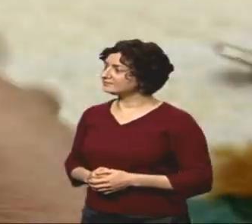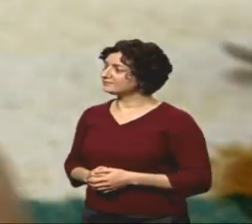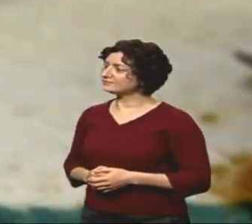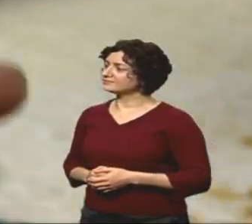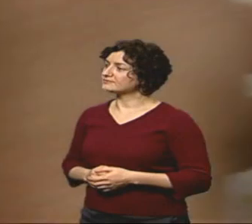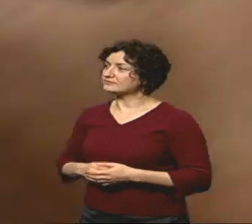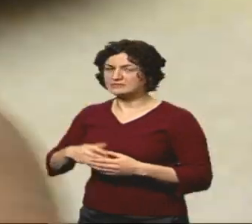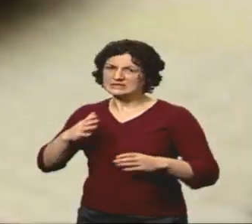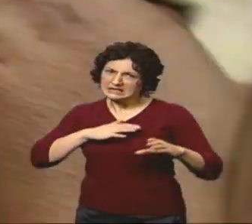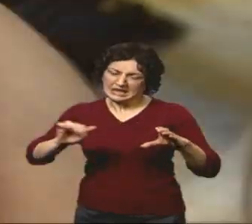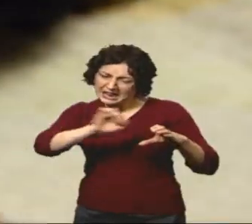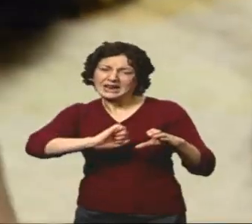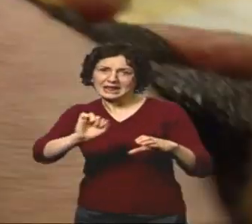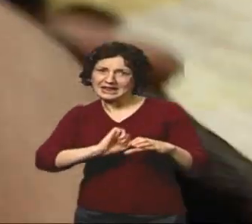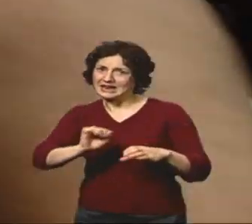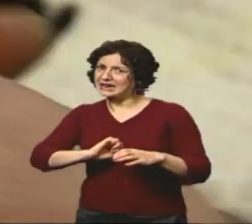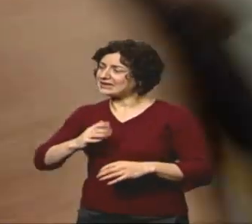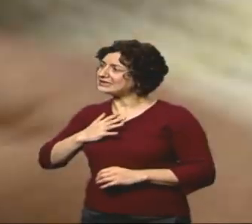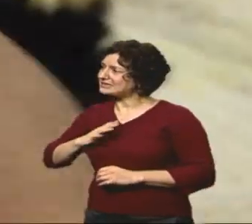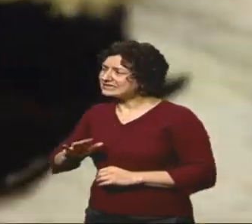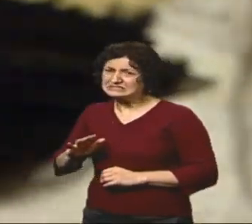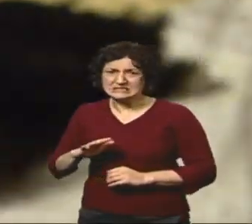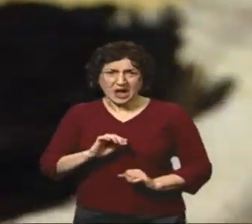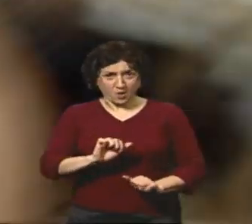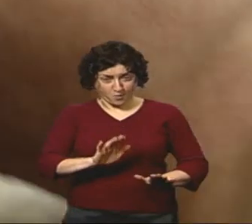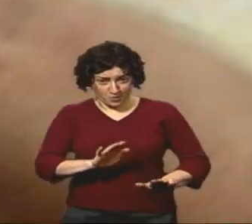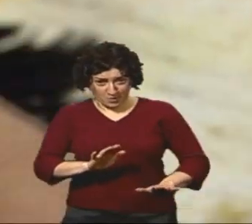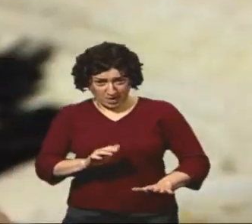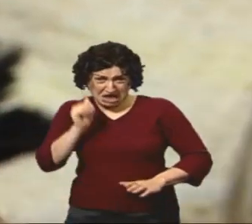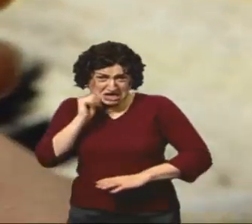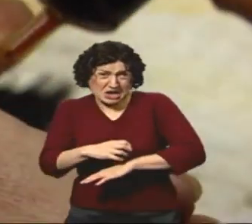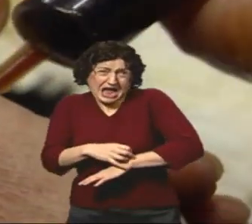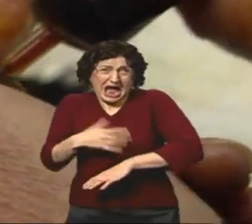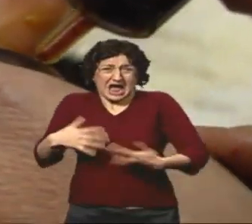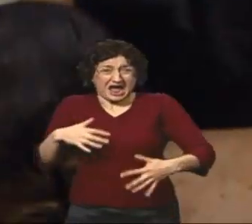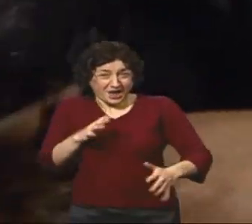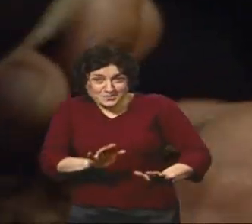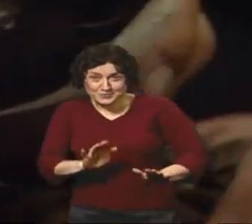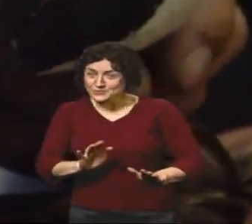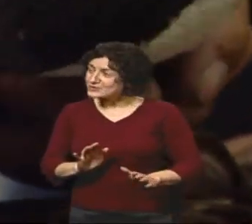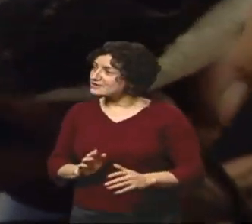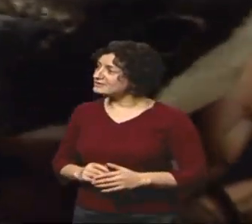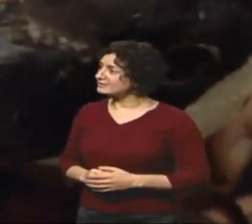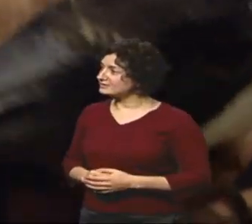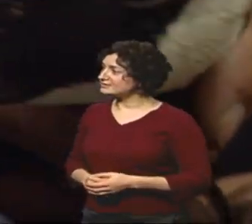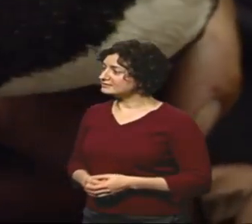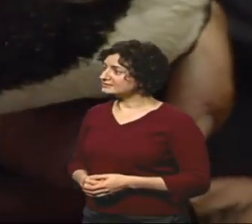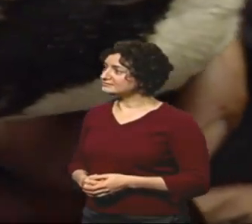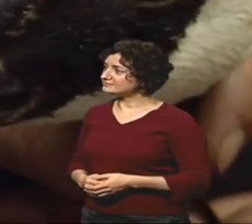couple of days, Christine. Actually, we do Hang on, Clethodim sweetheart, first every day and then do wait. an antibiotic. I know it afterwards. stings. Yeah, have a peck at me if it